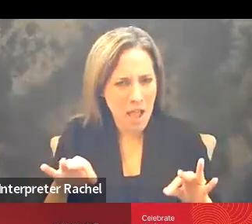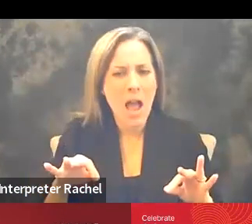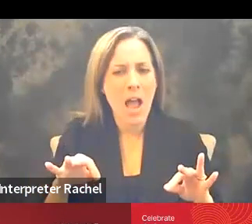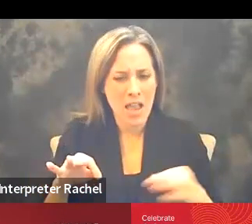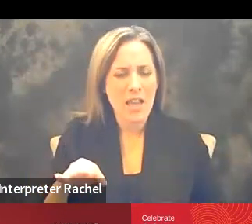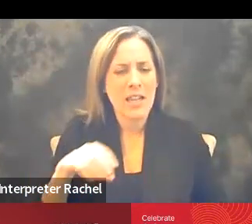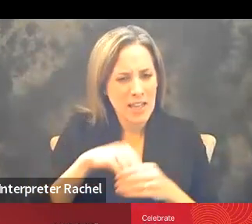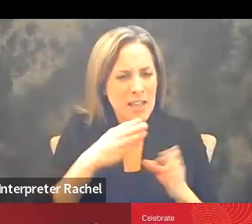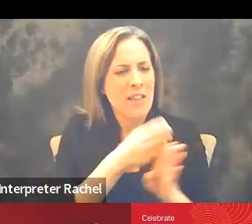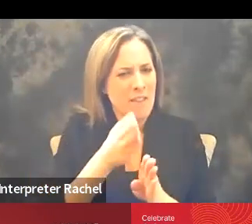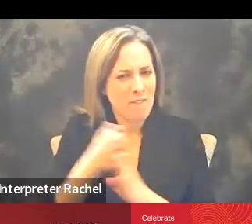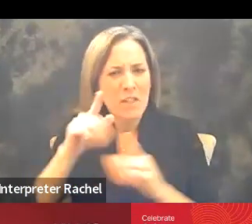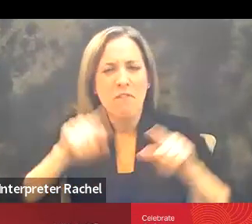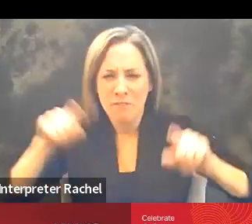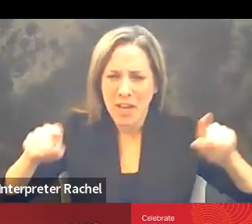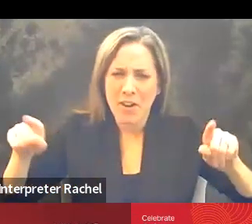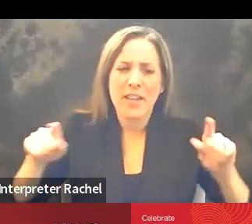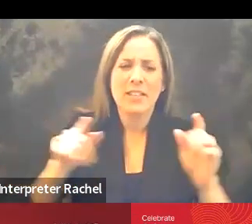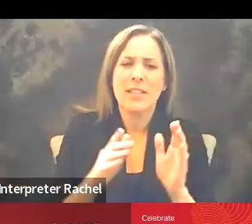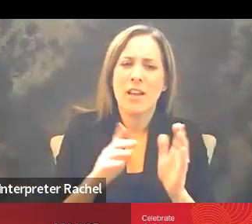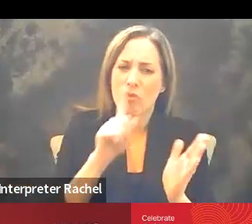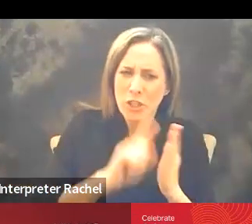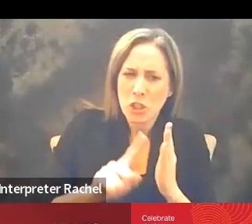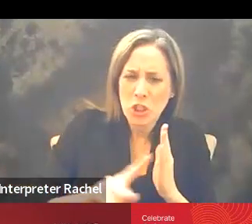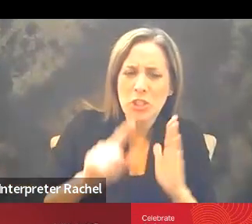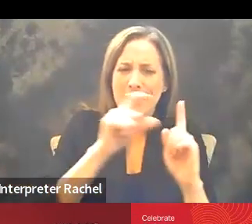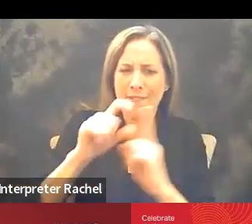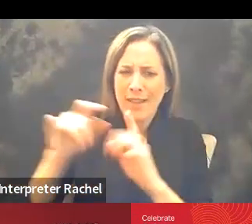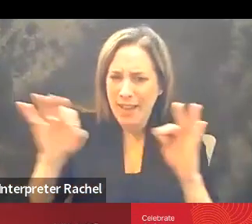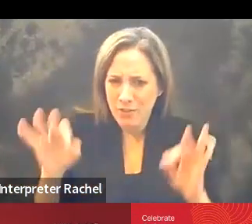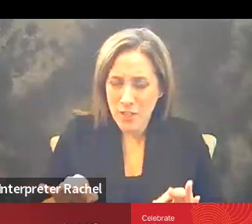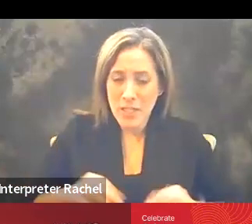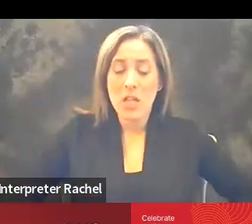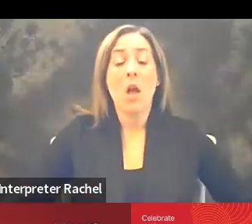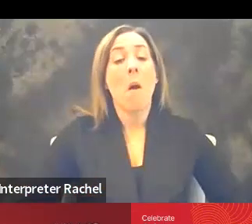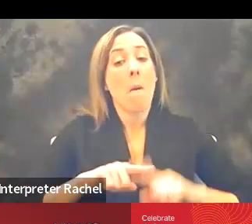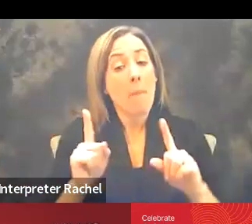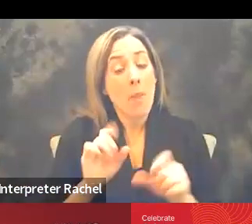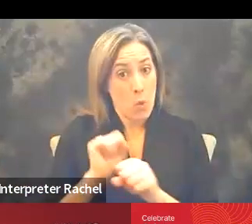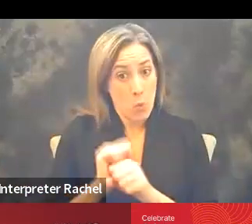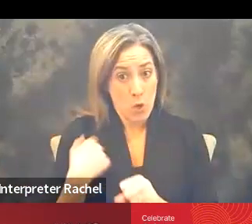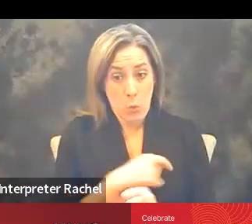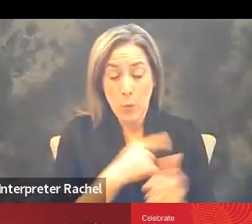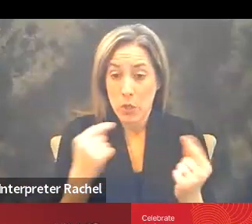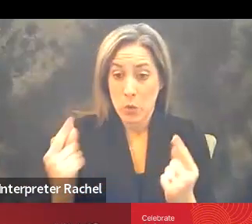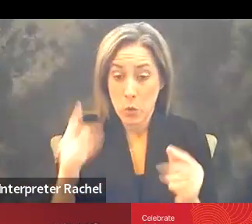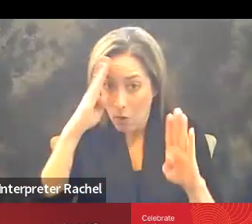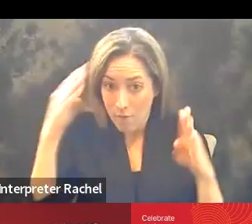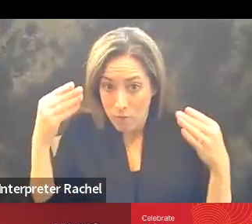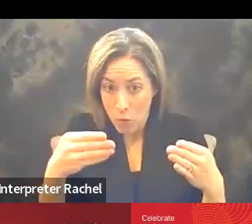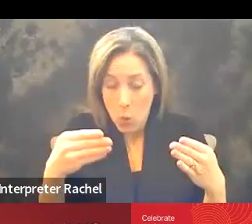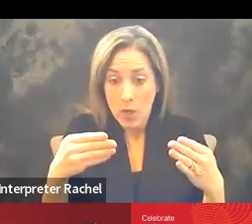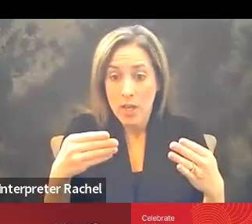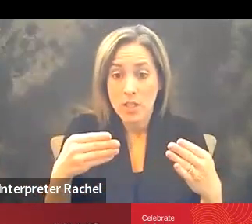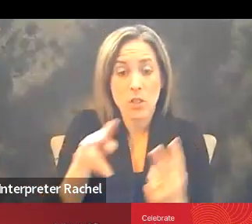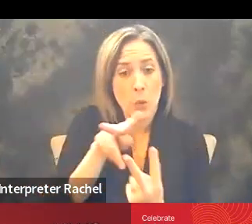kind of various different definitions in the literature. I would say kind of the work that we do is focused at these